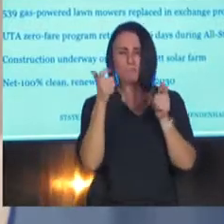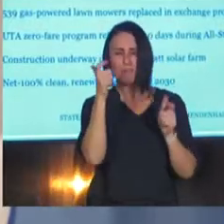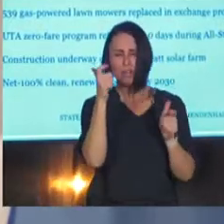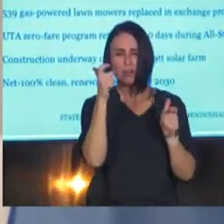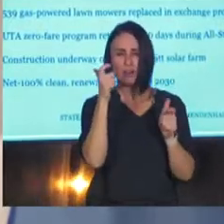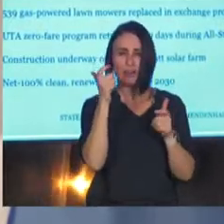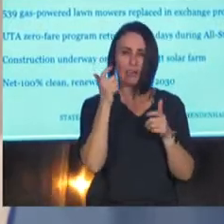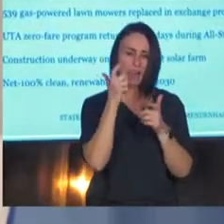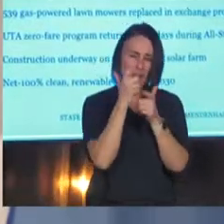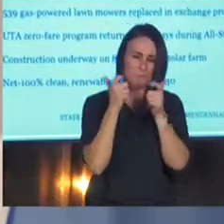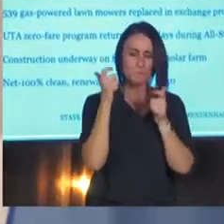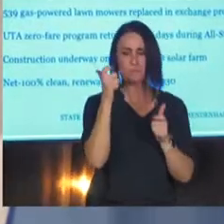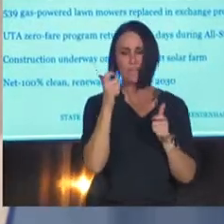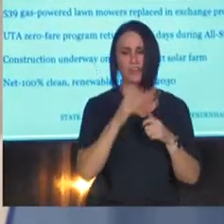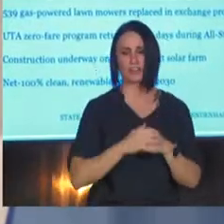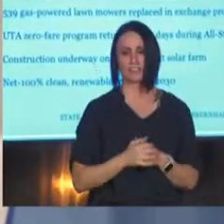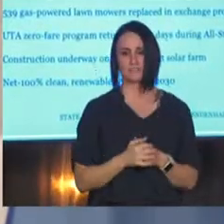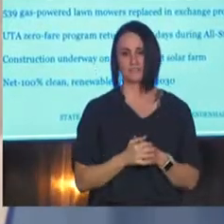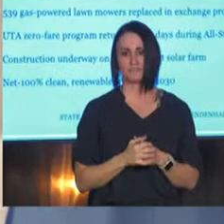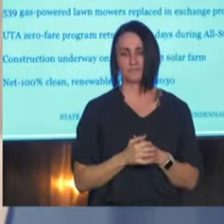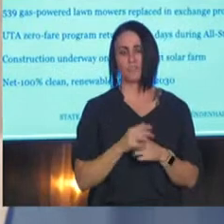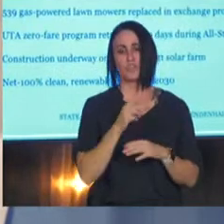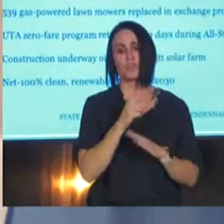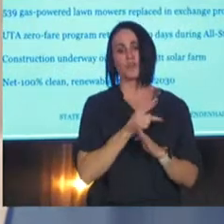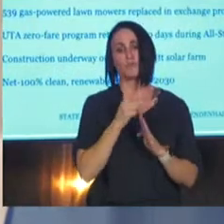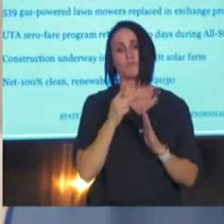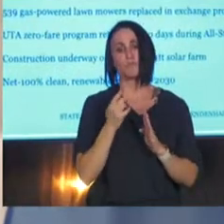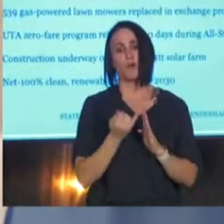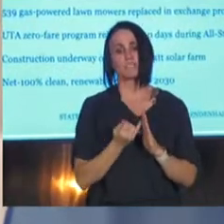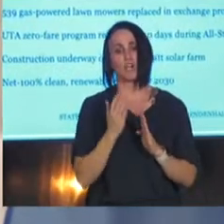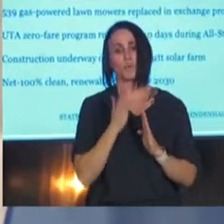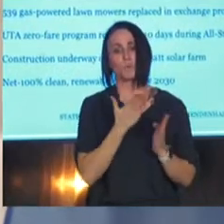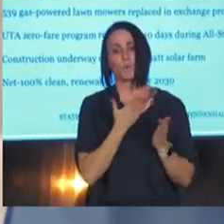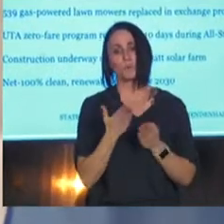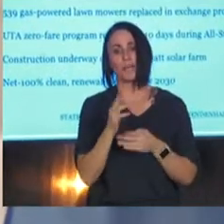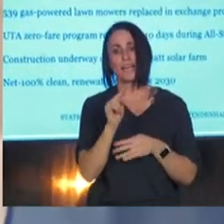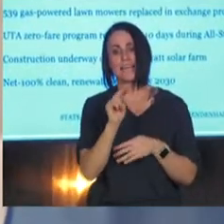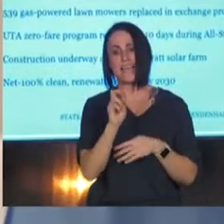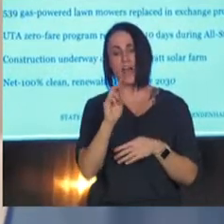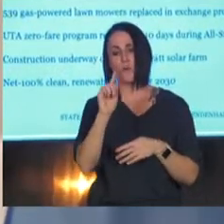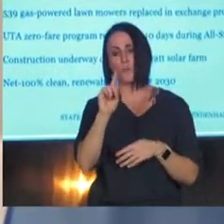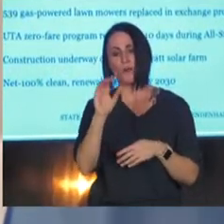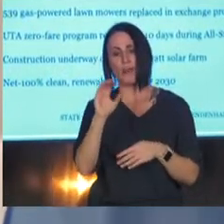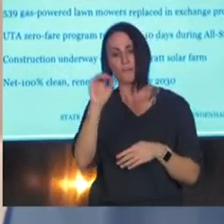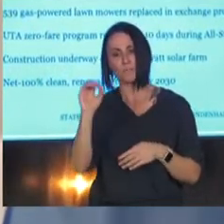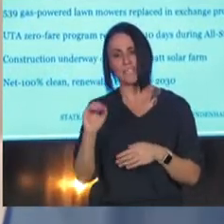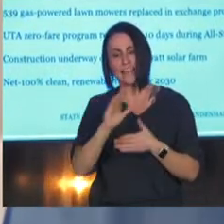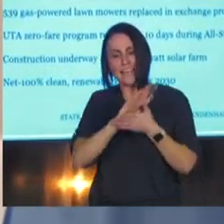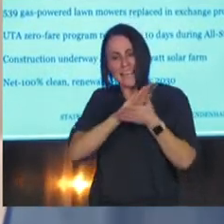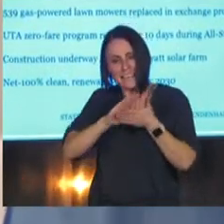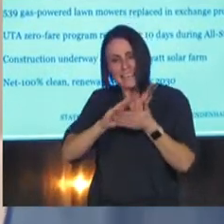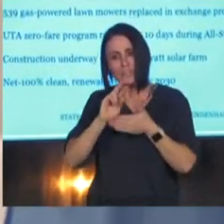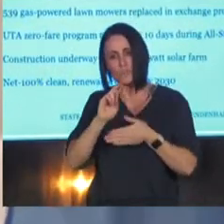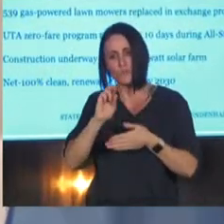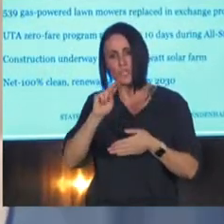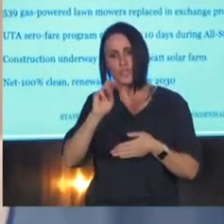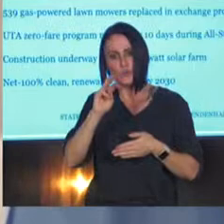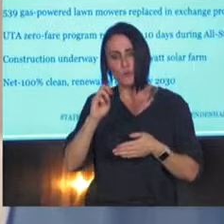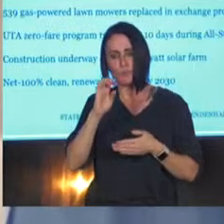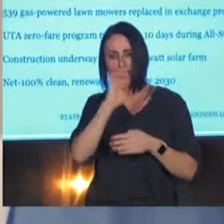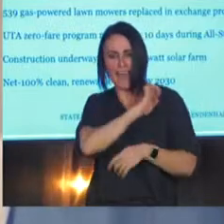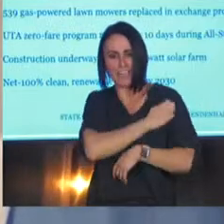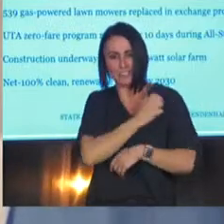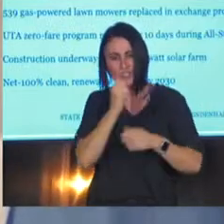so much bigger than that, is the project that will deliver net 100% clean, renewable energy